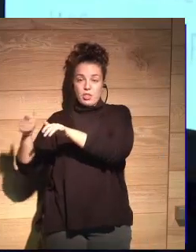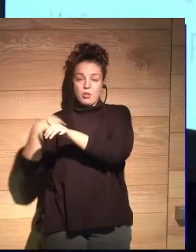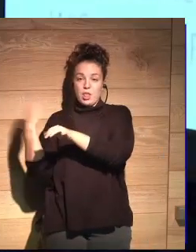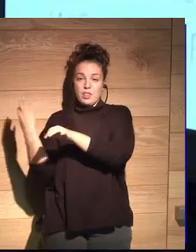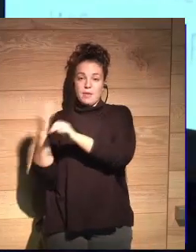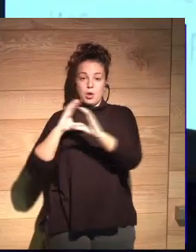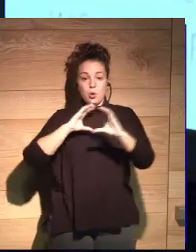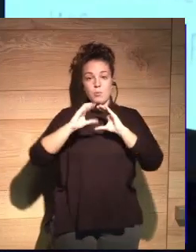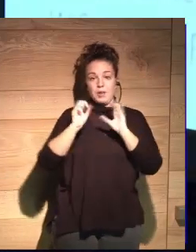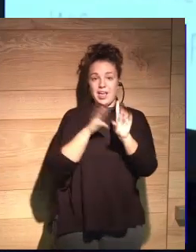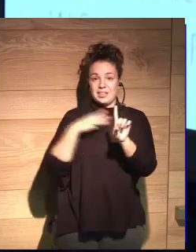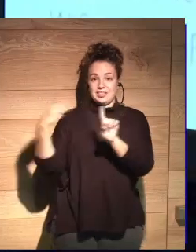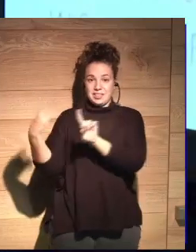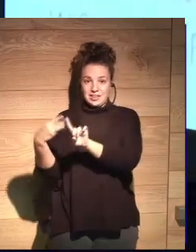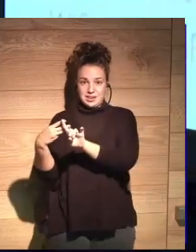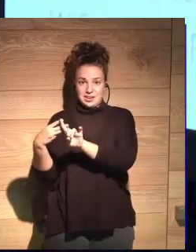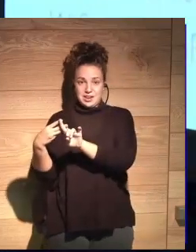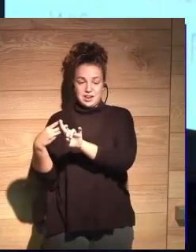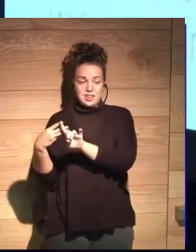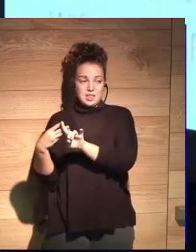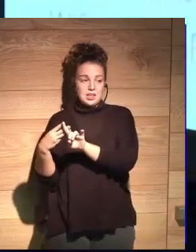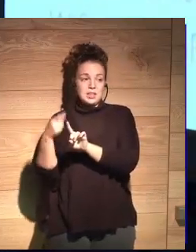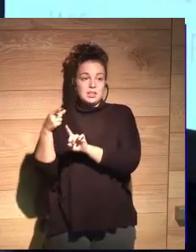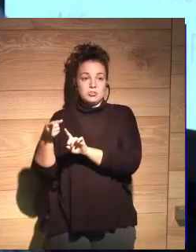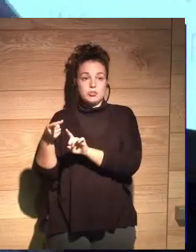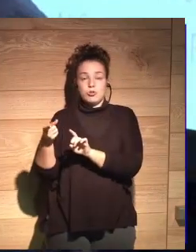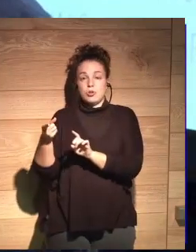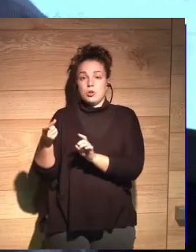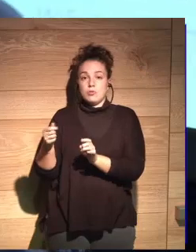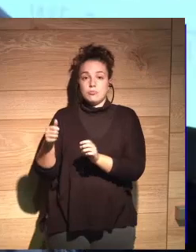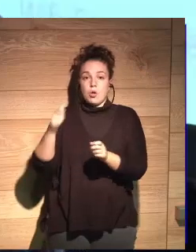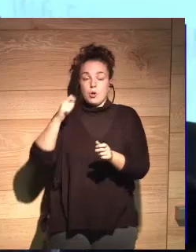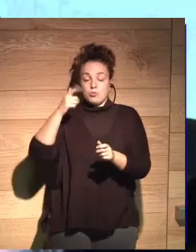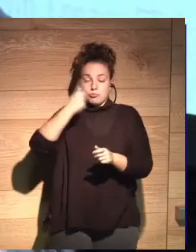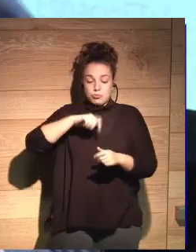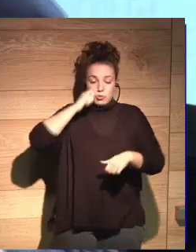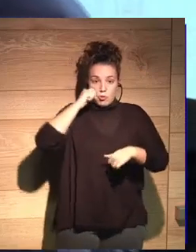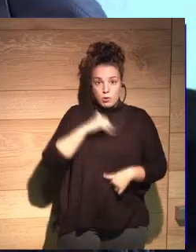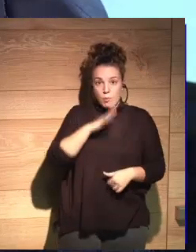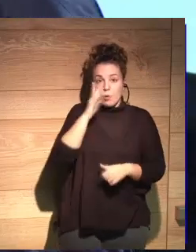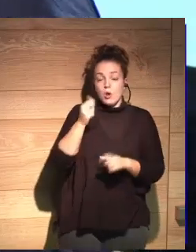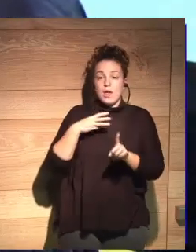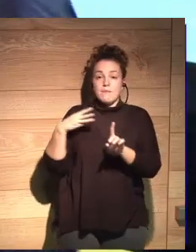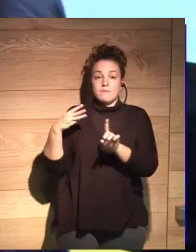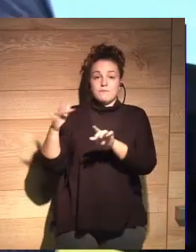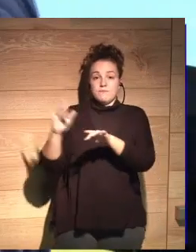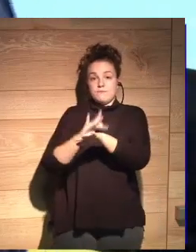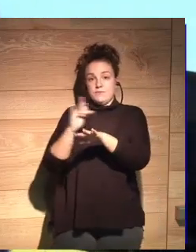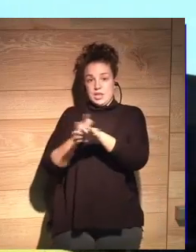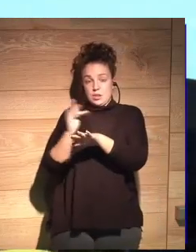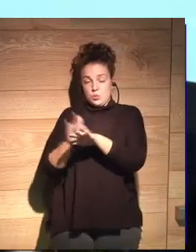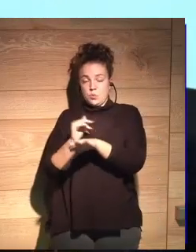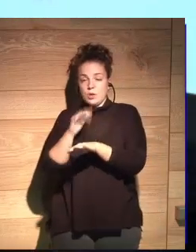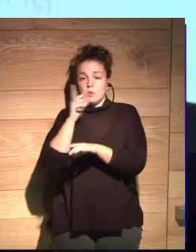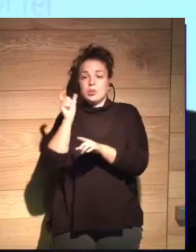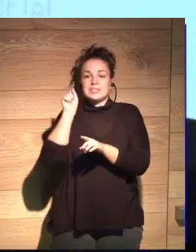be your body, even if it's a virtual body. But conversely, information is physical. Information is never